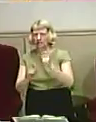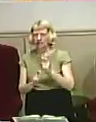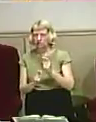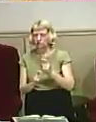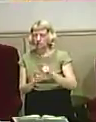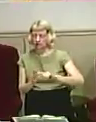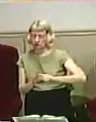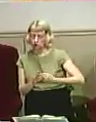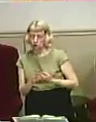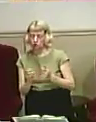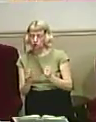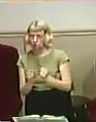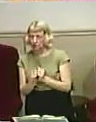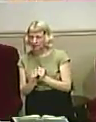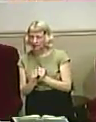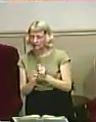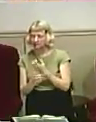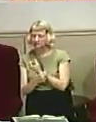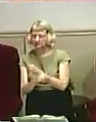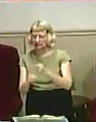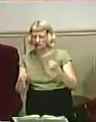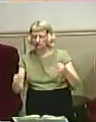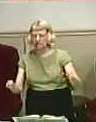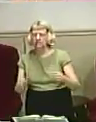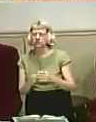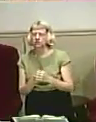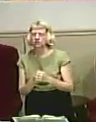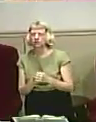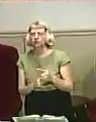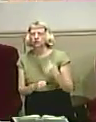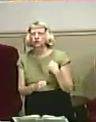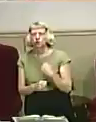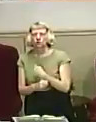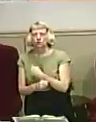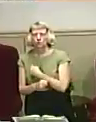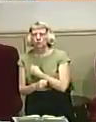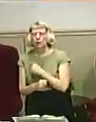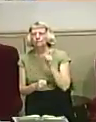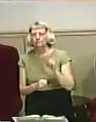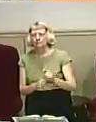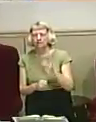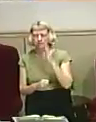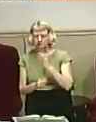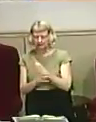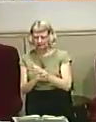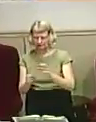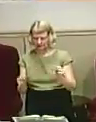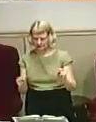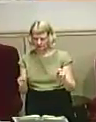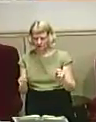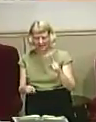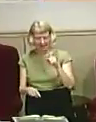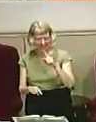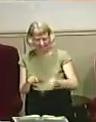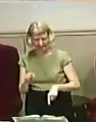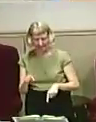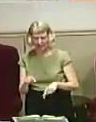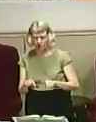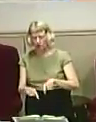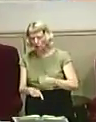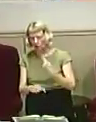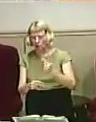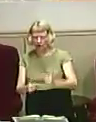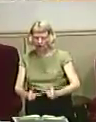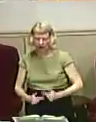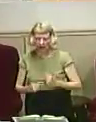initially starts with salvation. We cannot have that if we're not saved. We can't have that